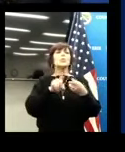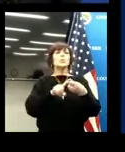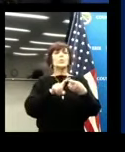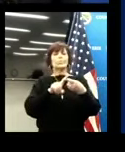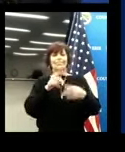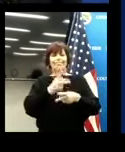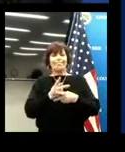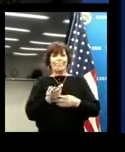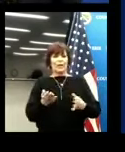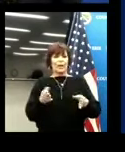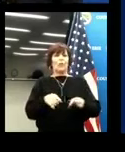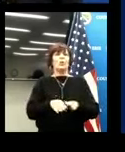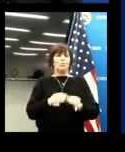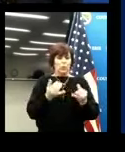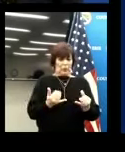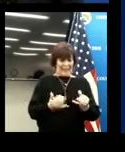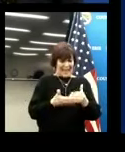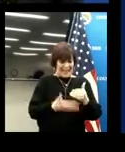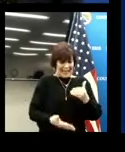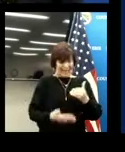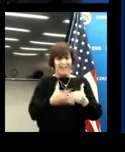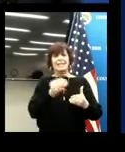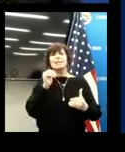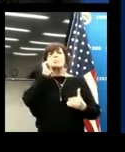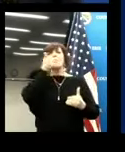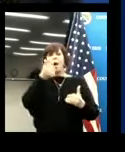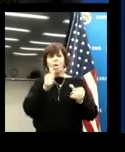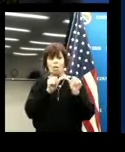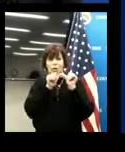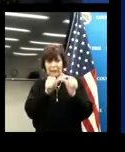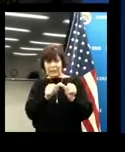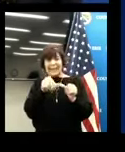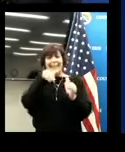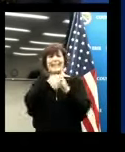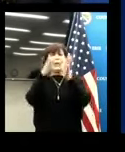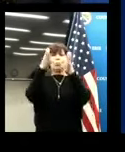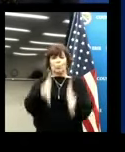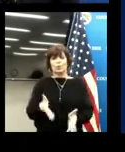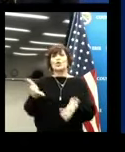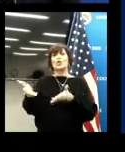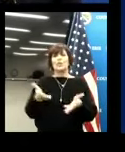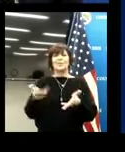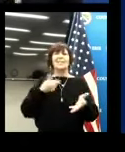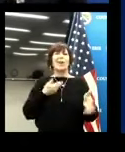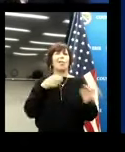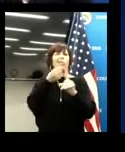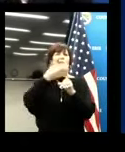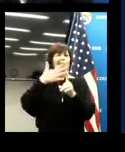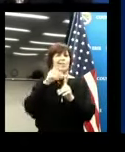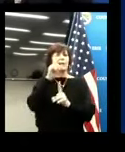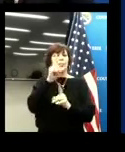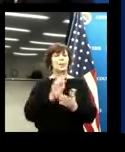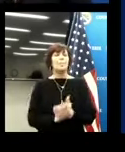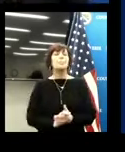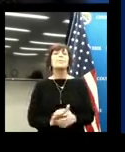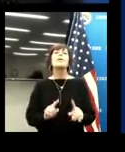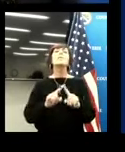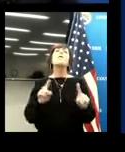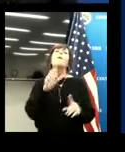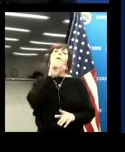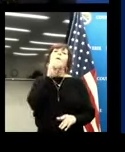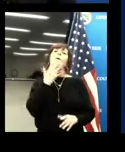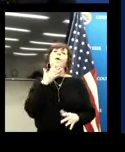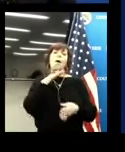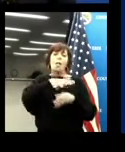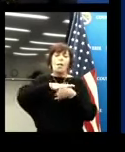the remainder today and tomorrow to continue to have in-person service. And we'll go into what that means a lot more. But the orange zone includes the